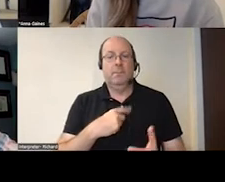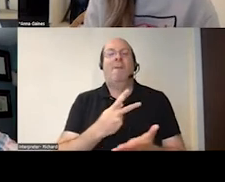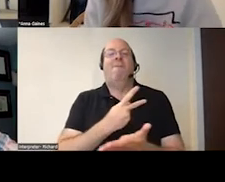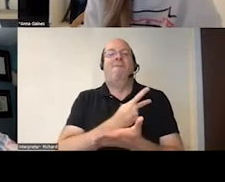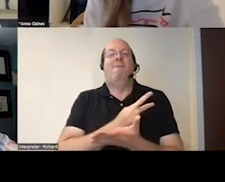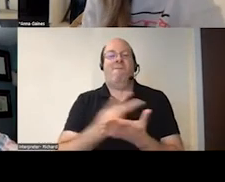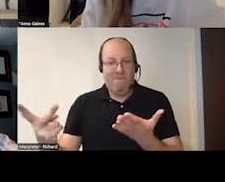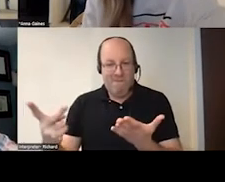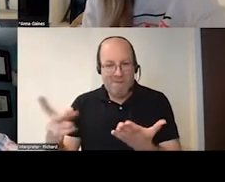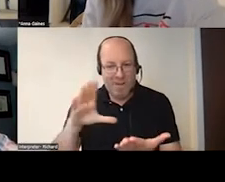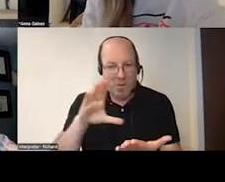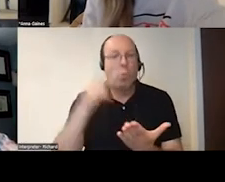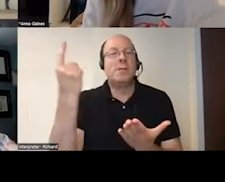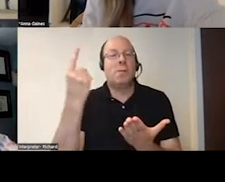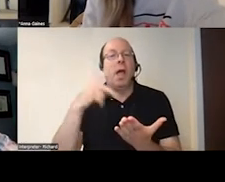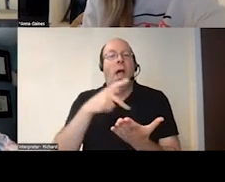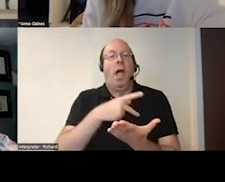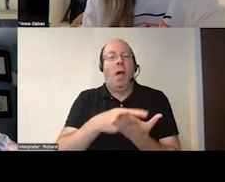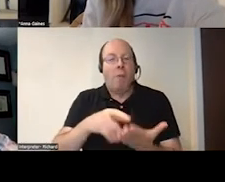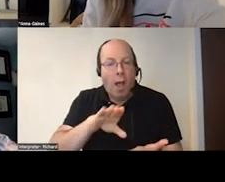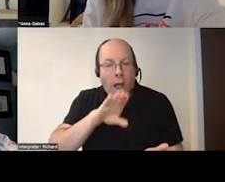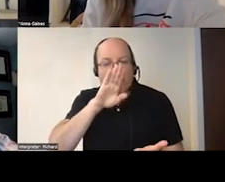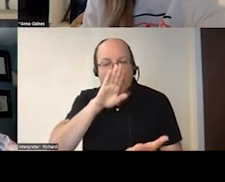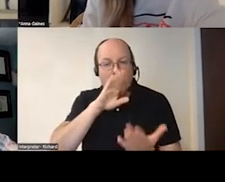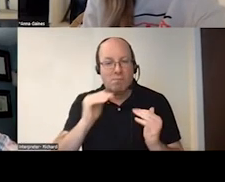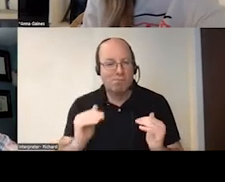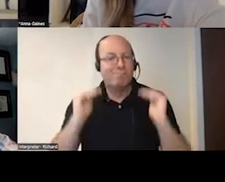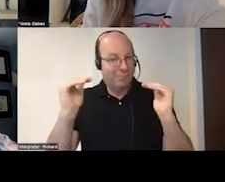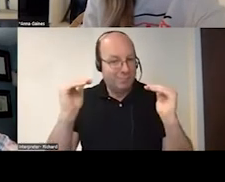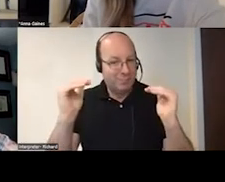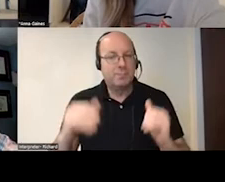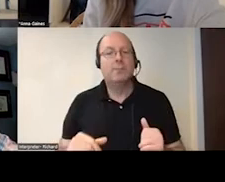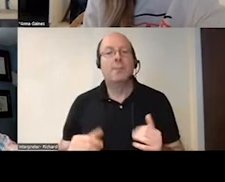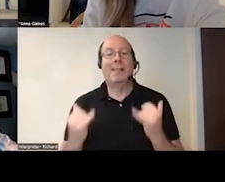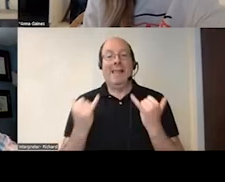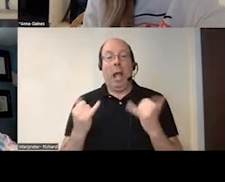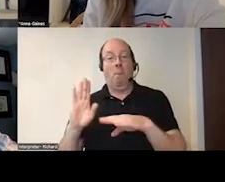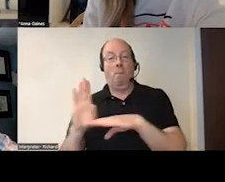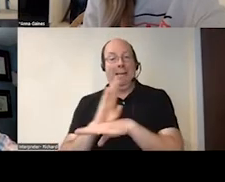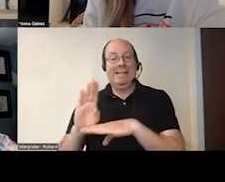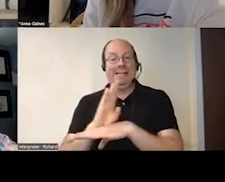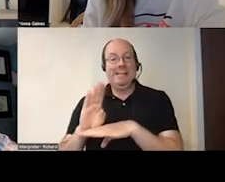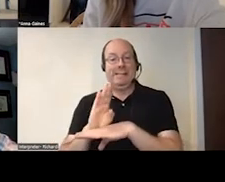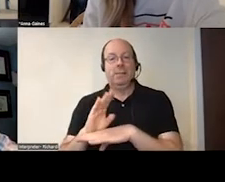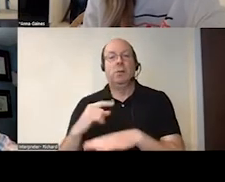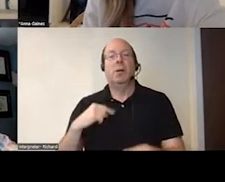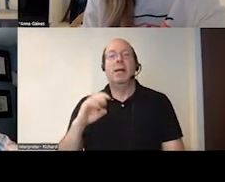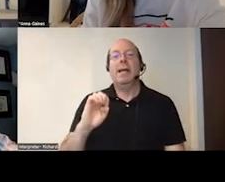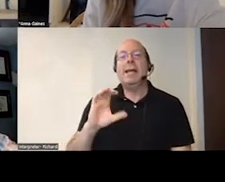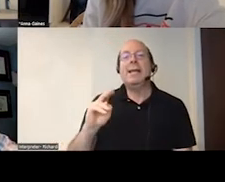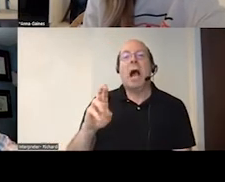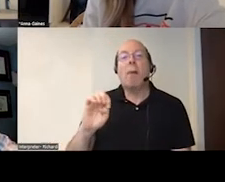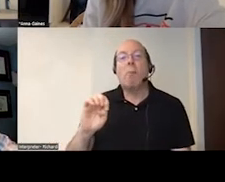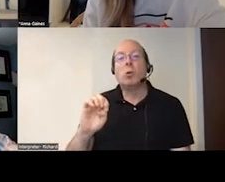forward. But I think that the one for my current business is just that we are a e-commerce product-based